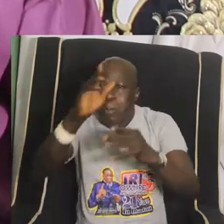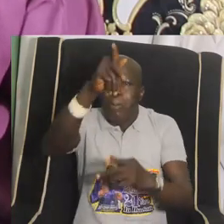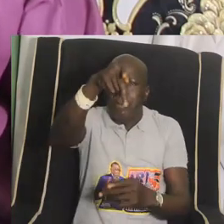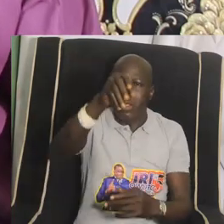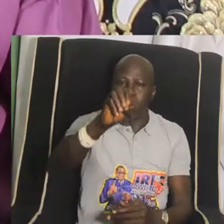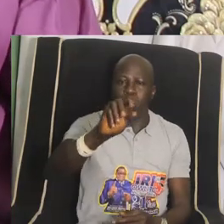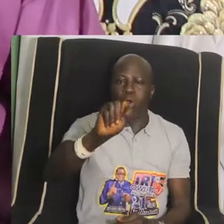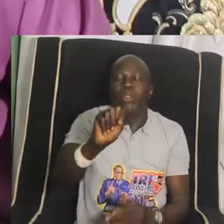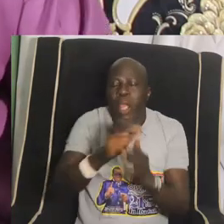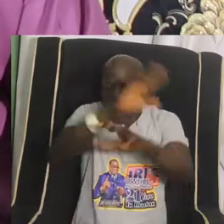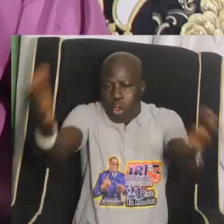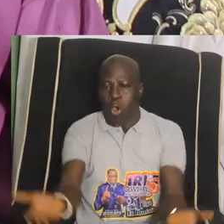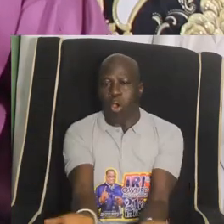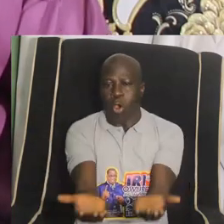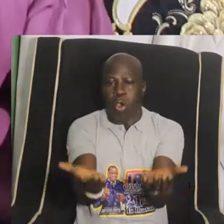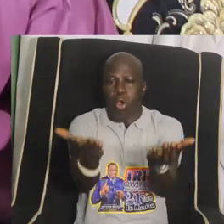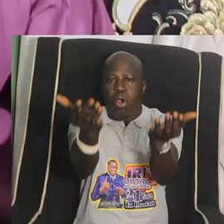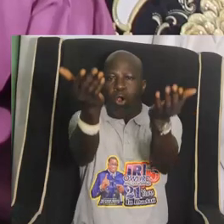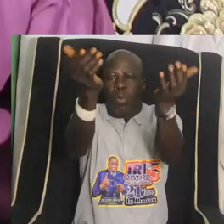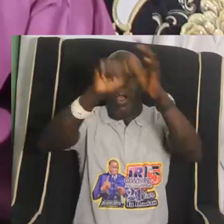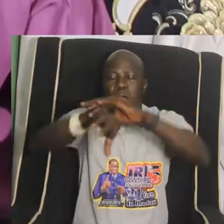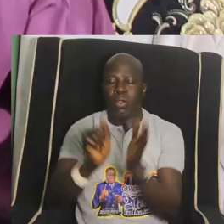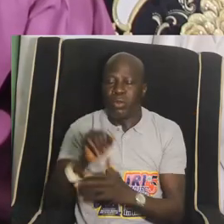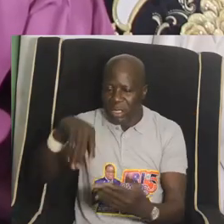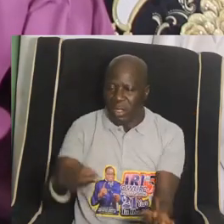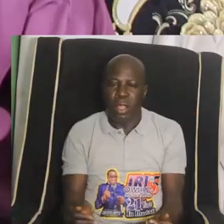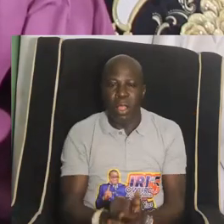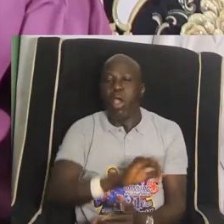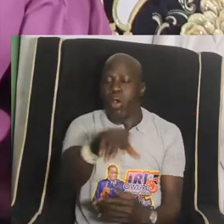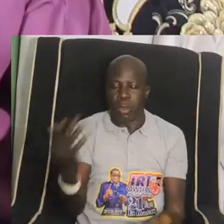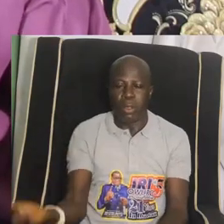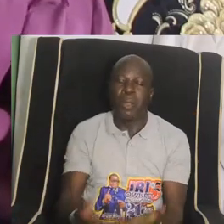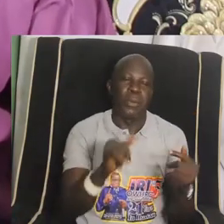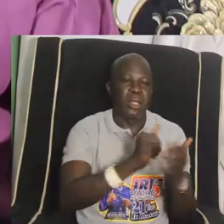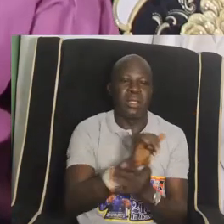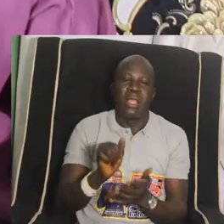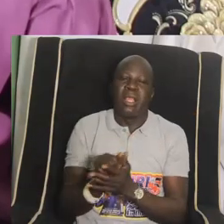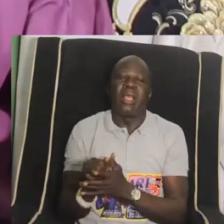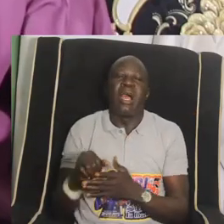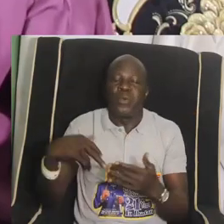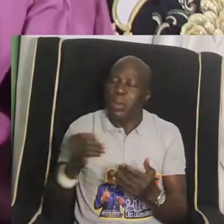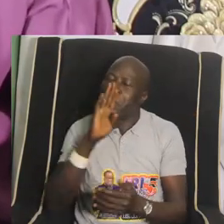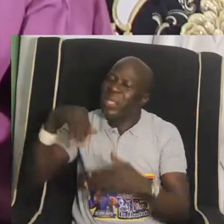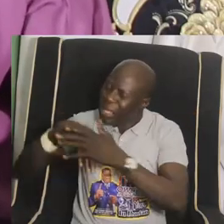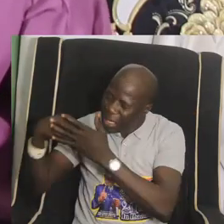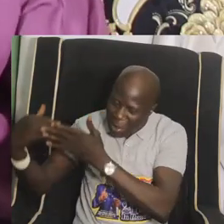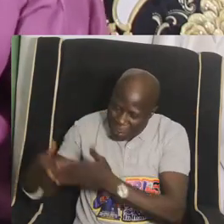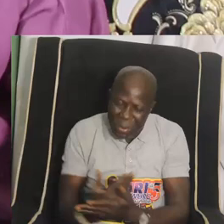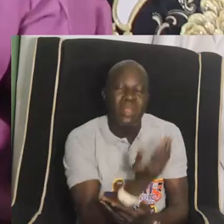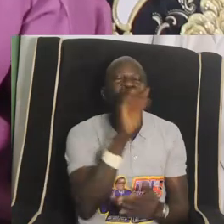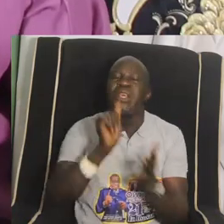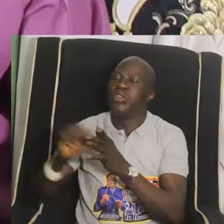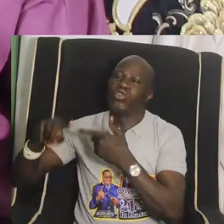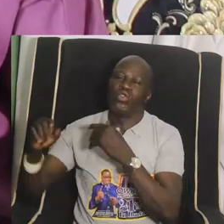and a post come out himself. Oh, you saw all everything. Oh, he now runs out. He's still on our